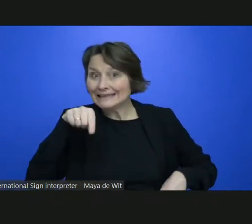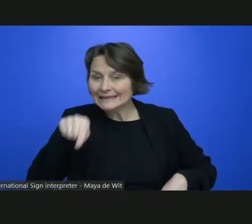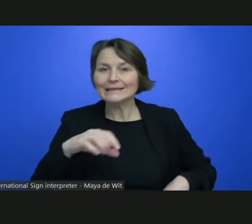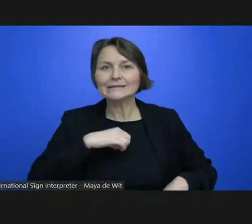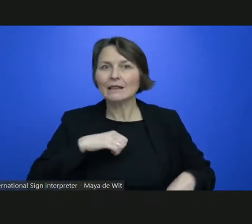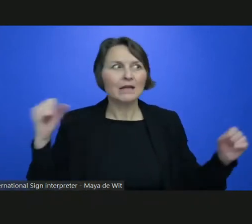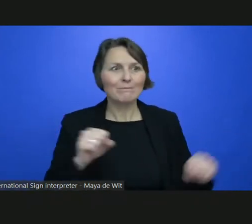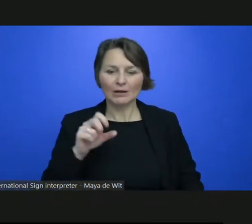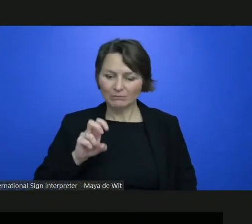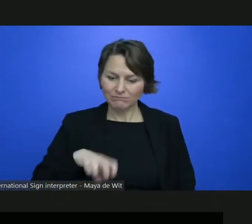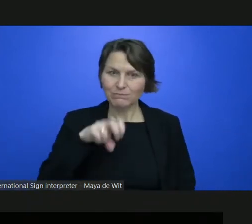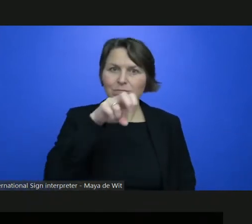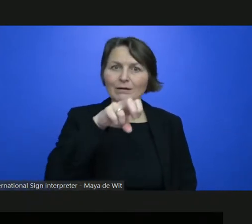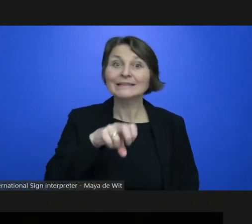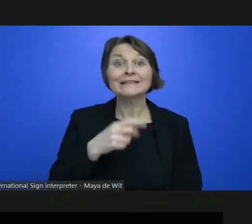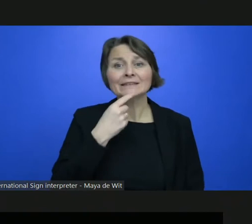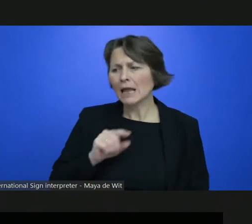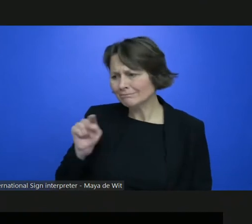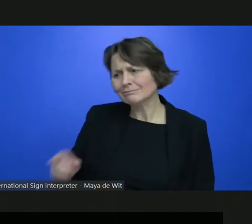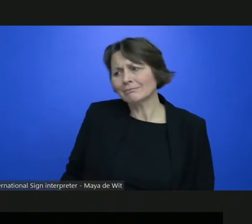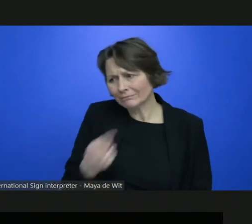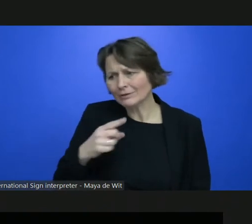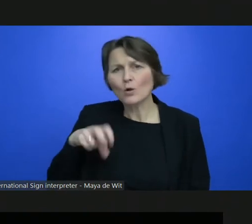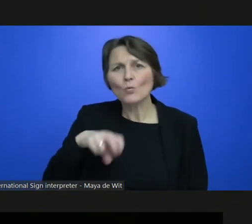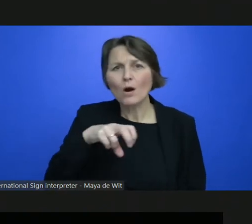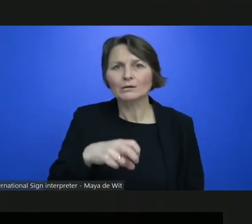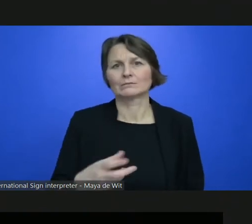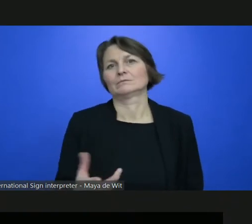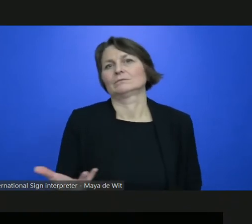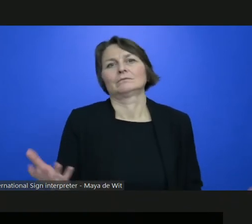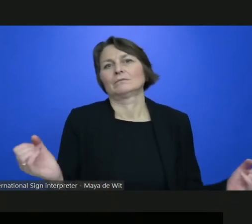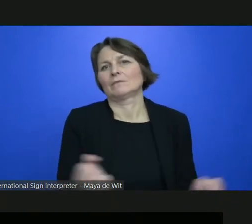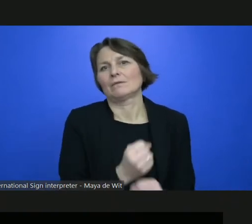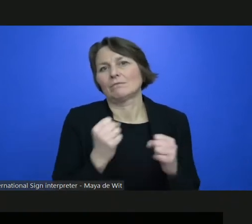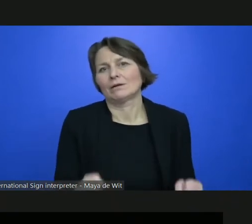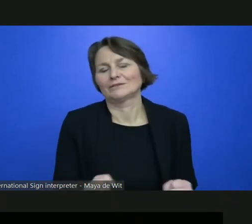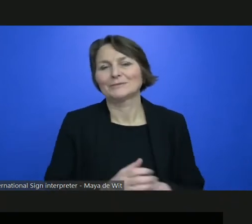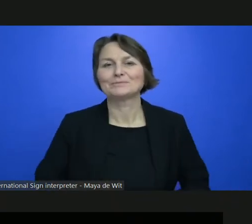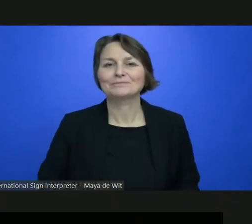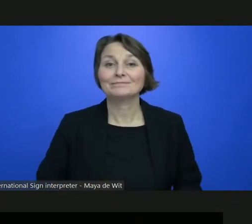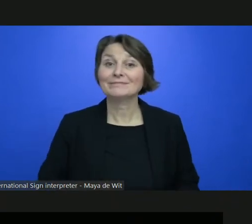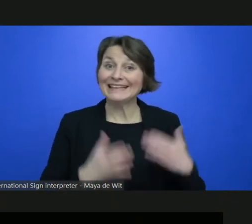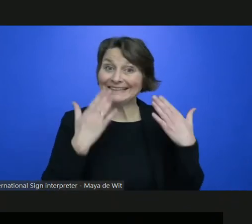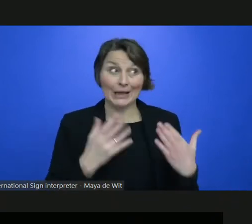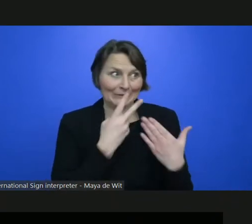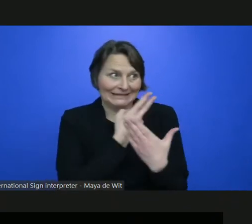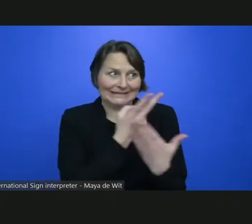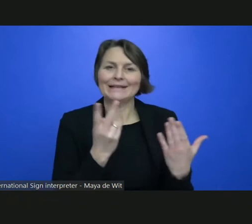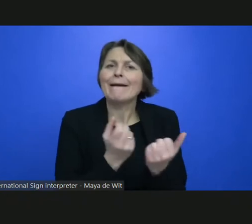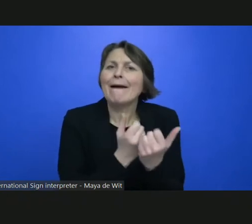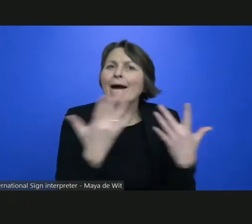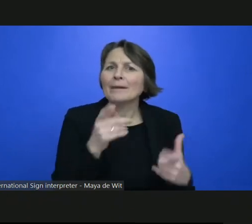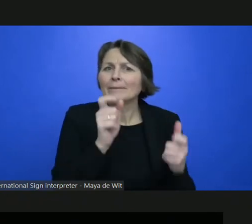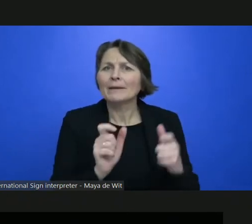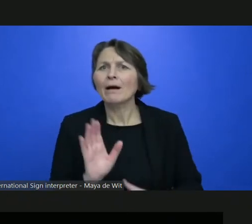their primary task, given as Stefan says, the numbers of people now applying online, their primary task seems to be to discard